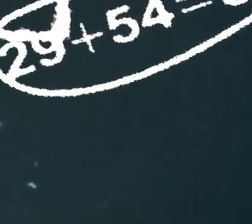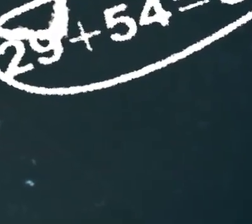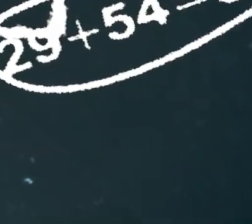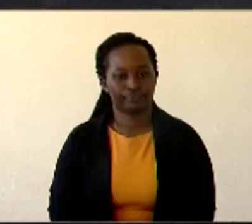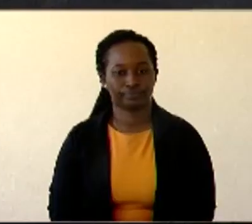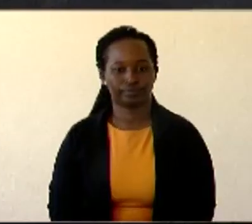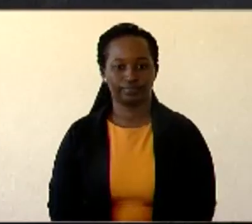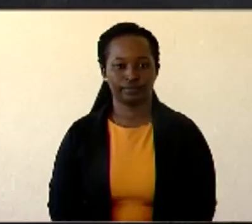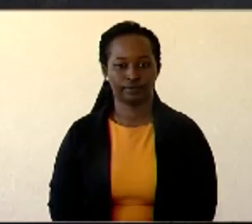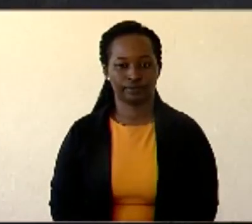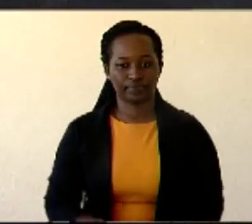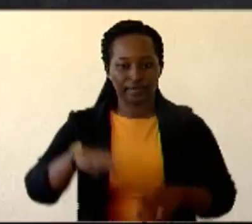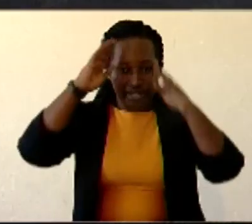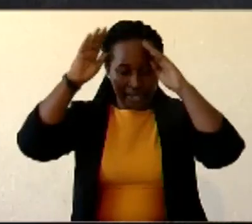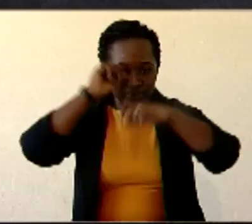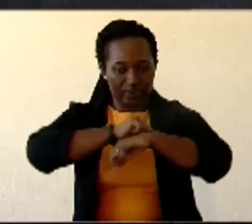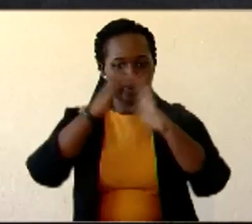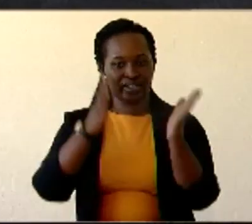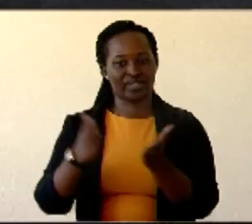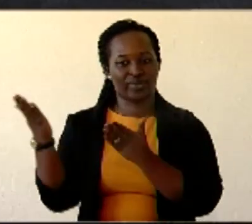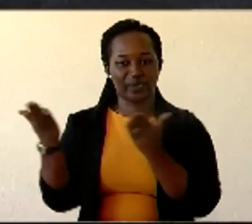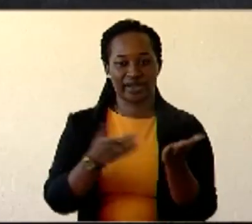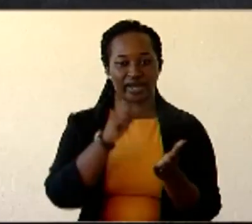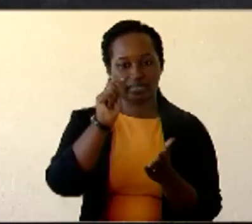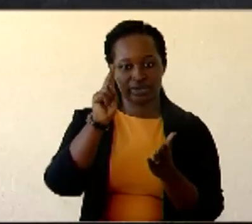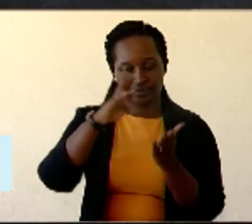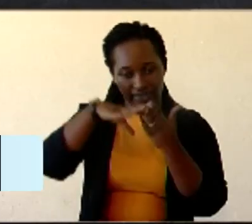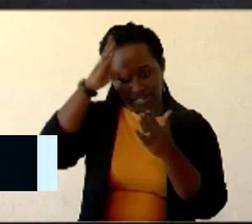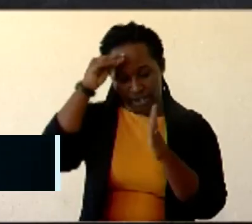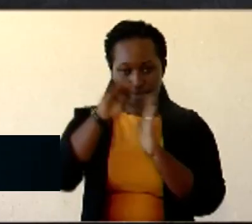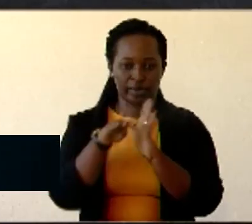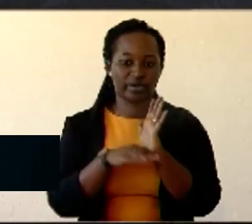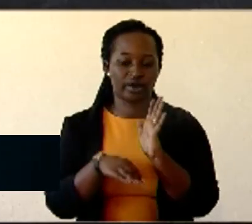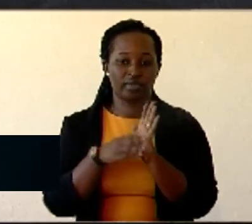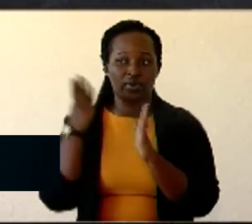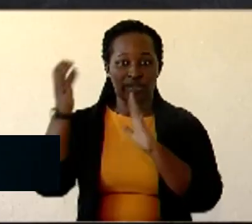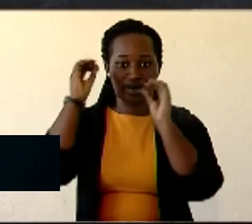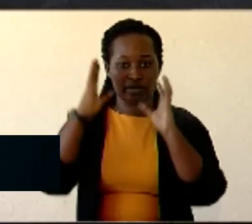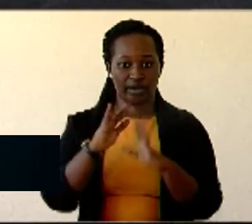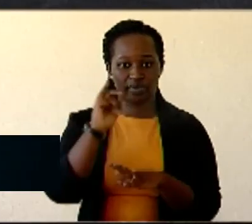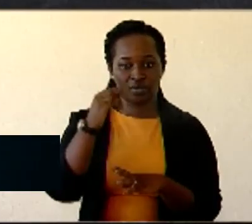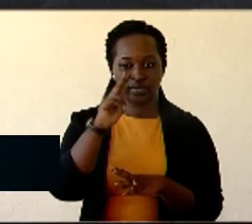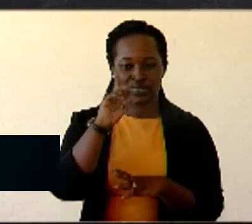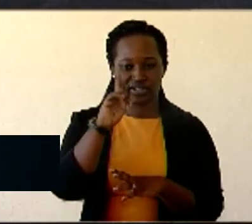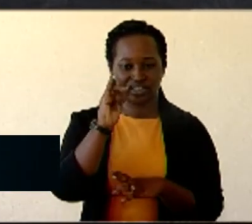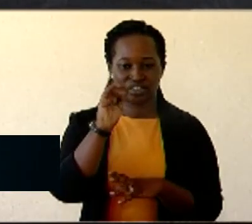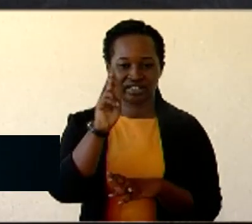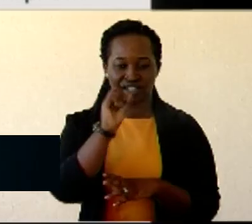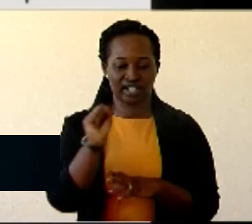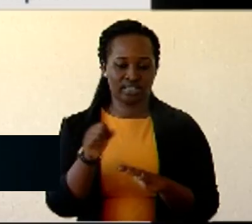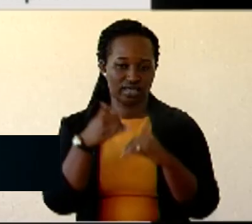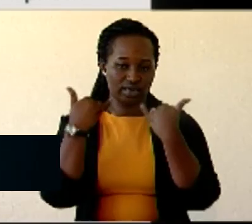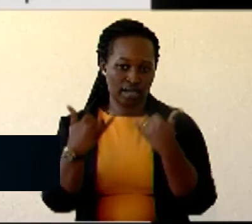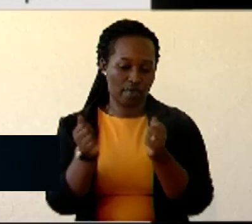Board. Hello students, welcome to TV learning programs. I'm teacher Julius as usual, and today I'll be with